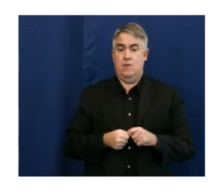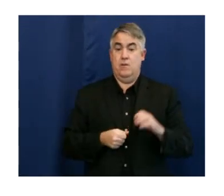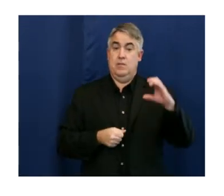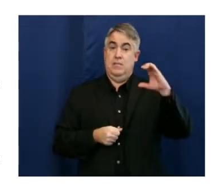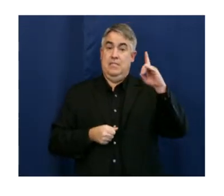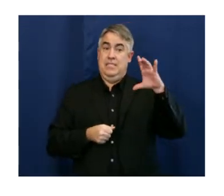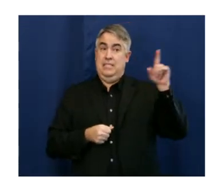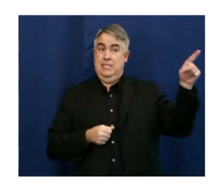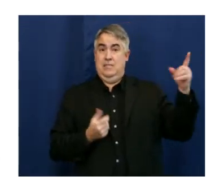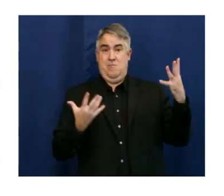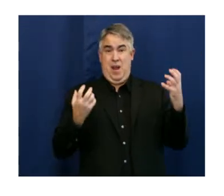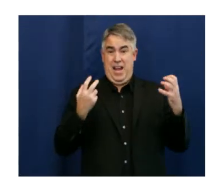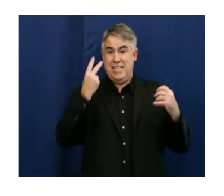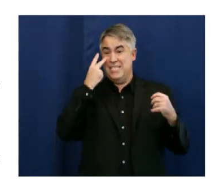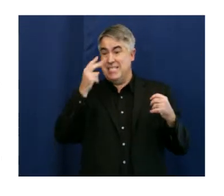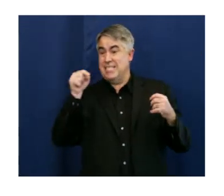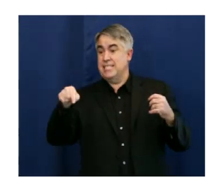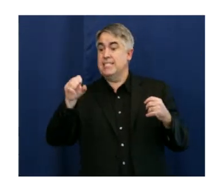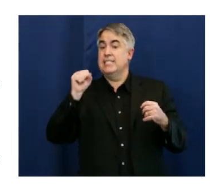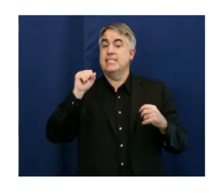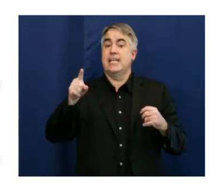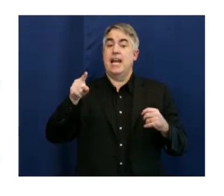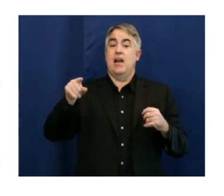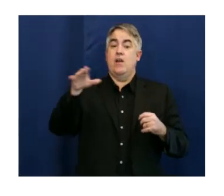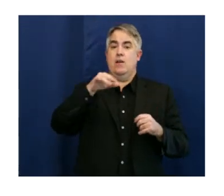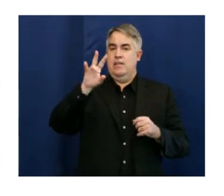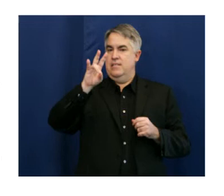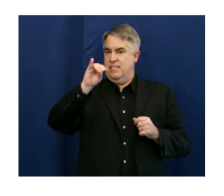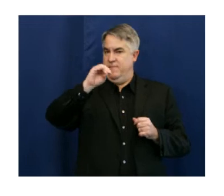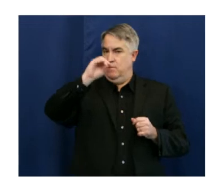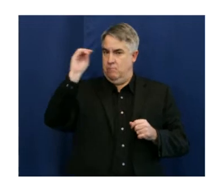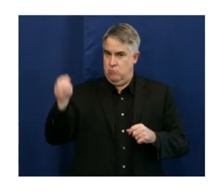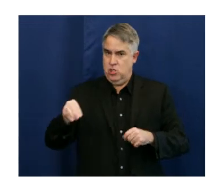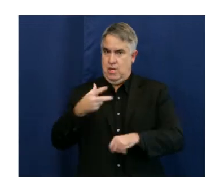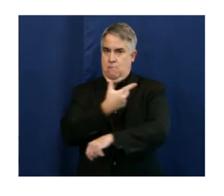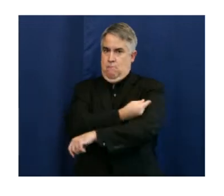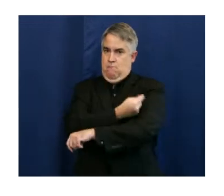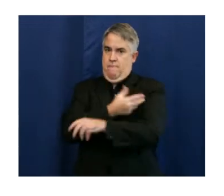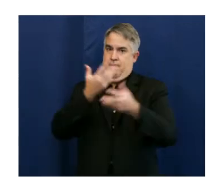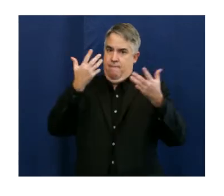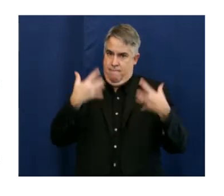for these folks that are eligible. So 70% of those 16 and older would be